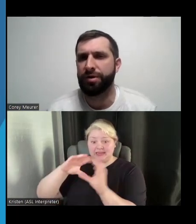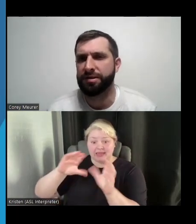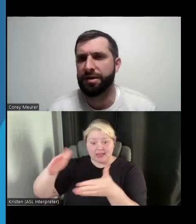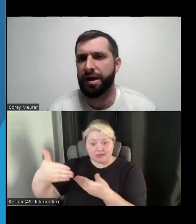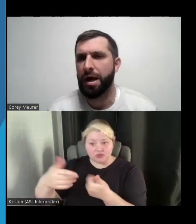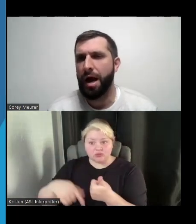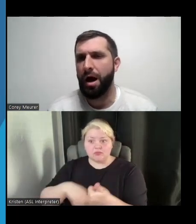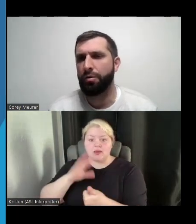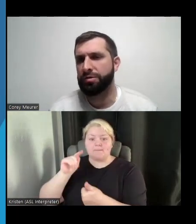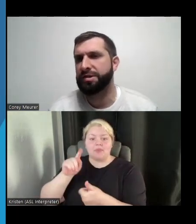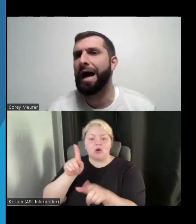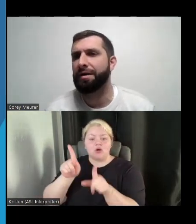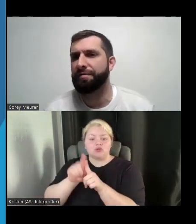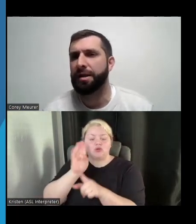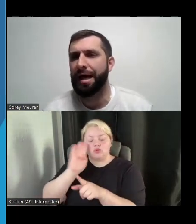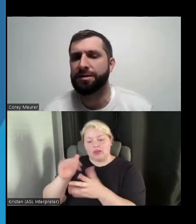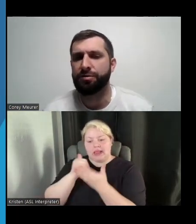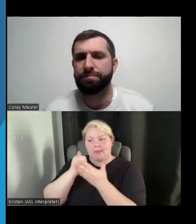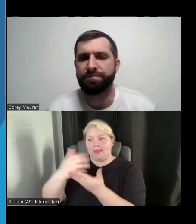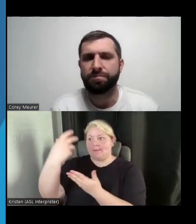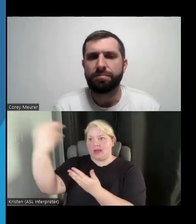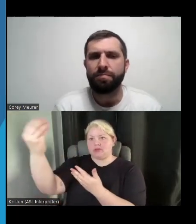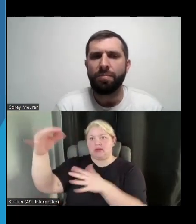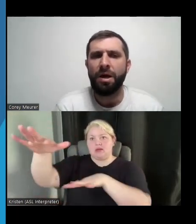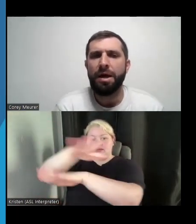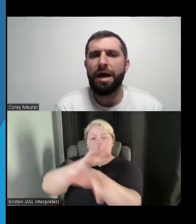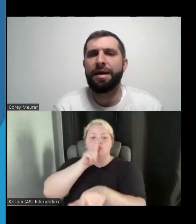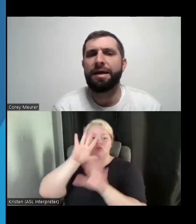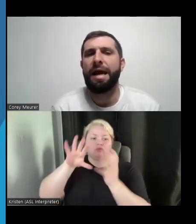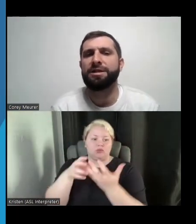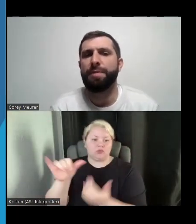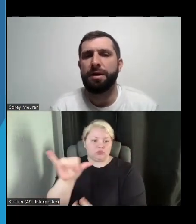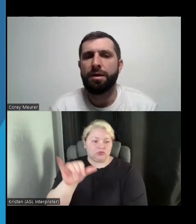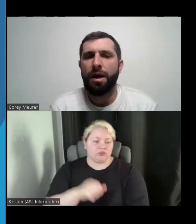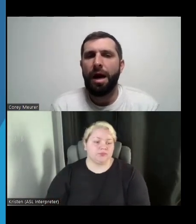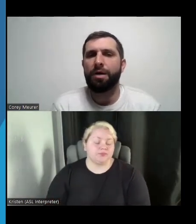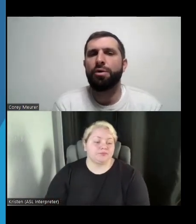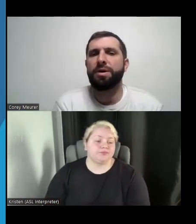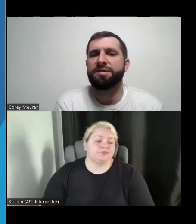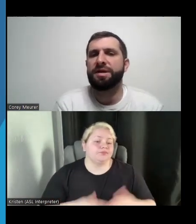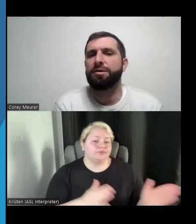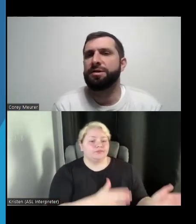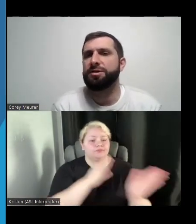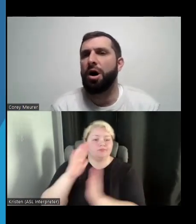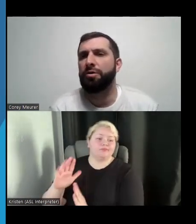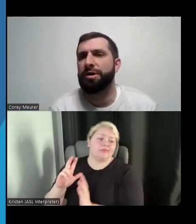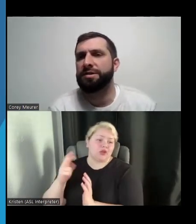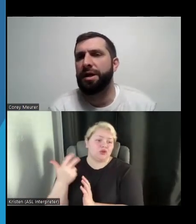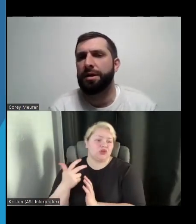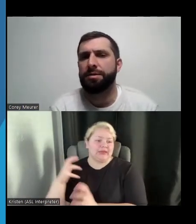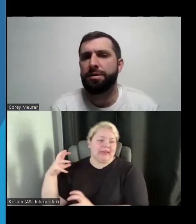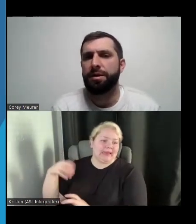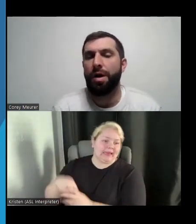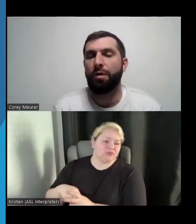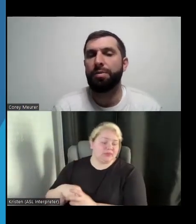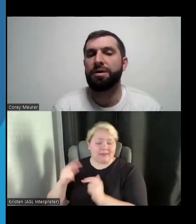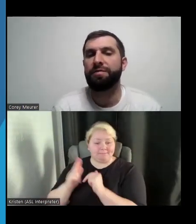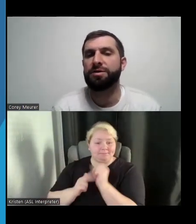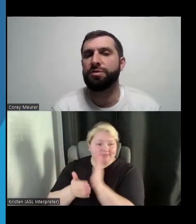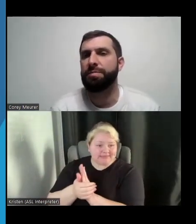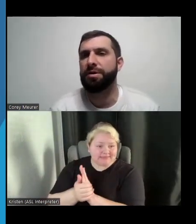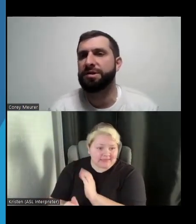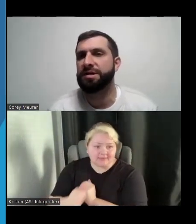also going to translate outside of the classroom? And then engagement. How do we build skills and tolerance and